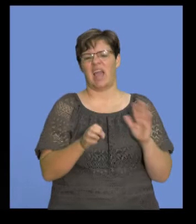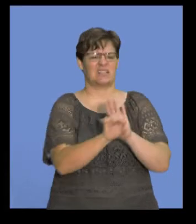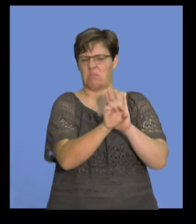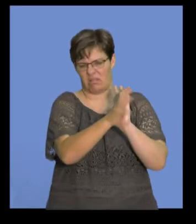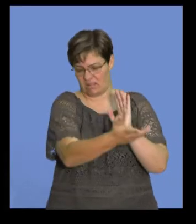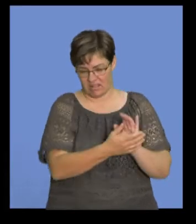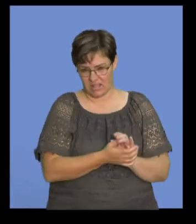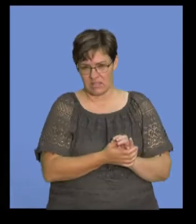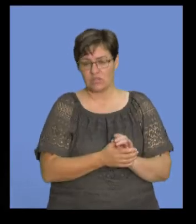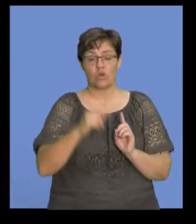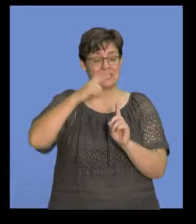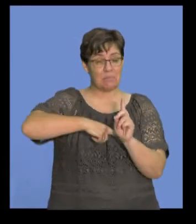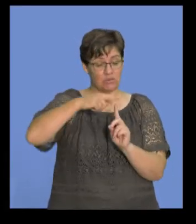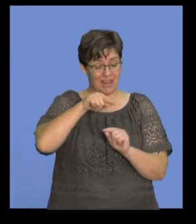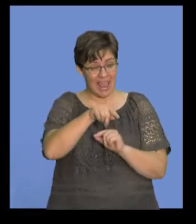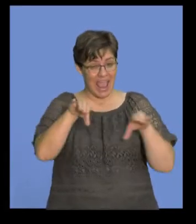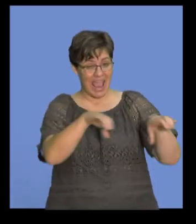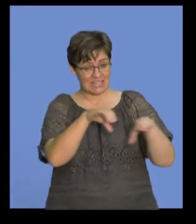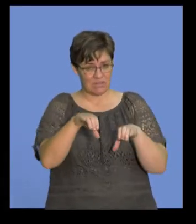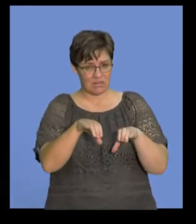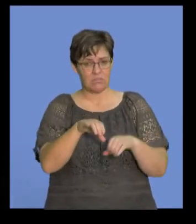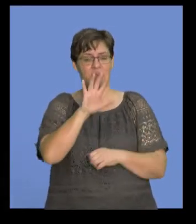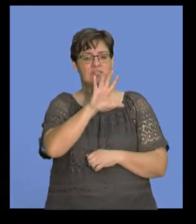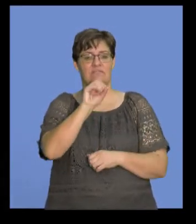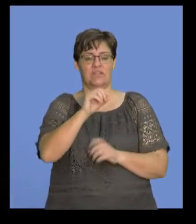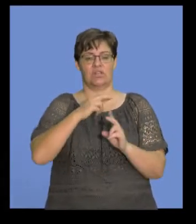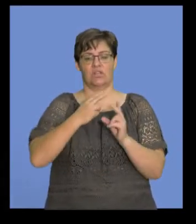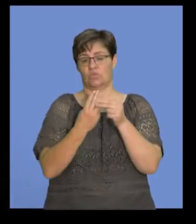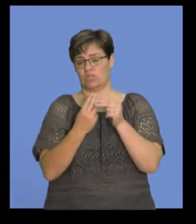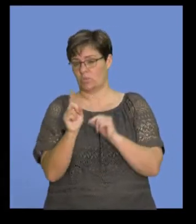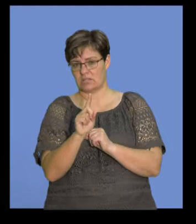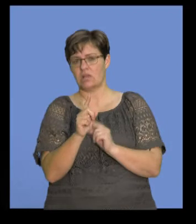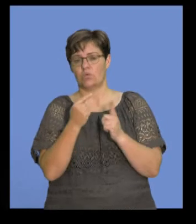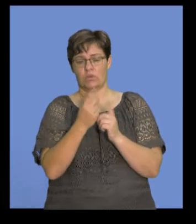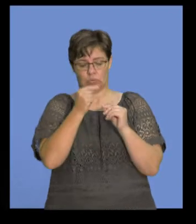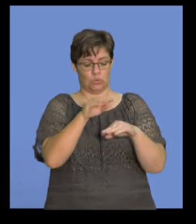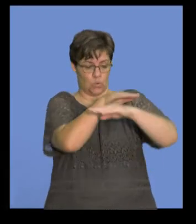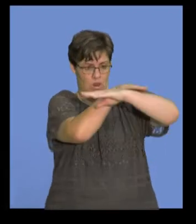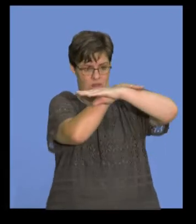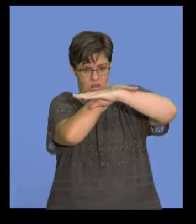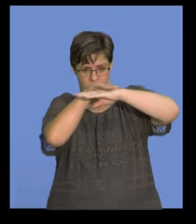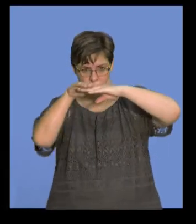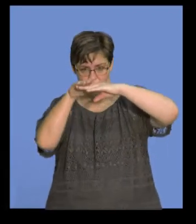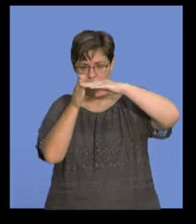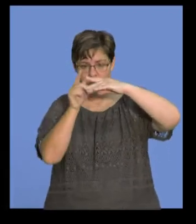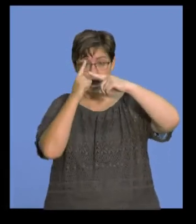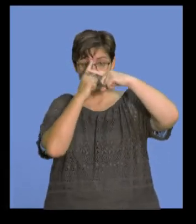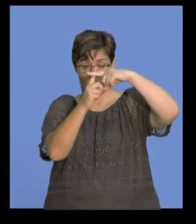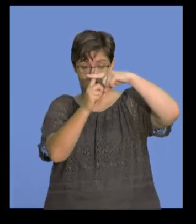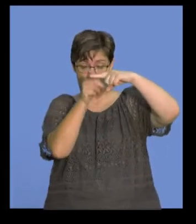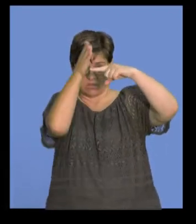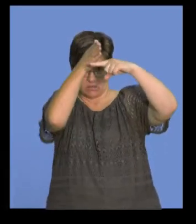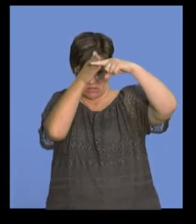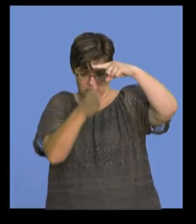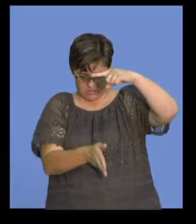Determine the temperature at which the enzyme activity would be 50 units. So you've got to do the exact, use a ruler, join